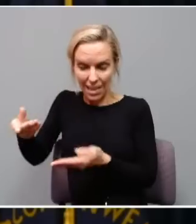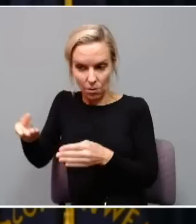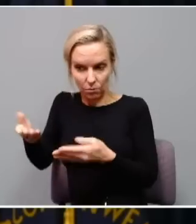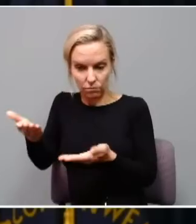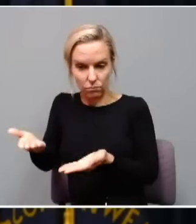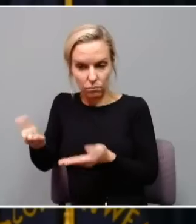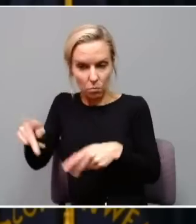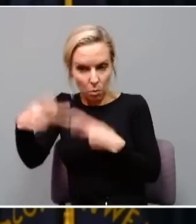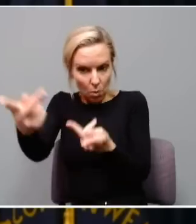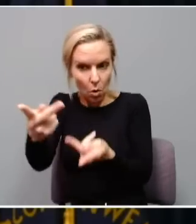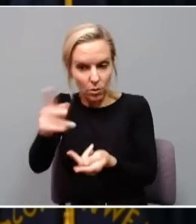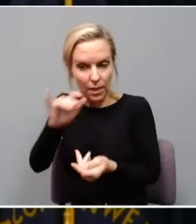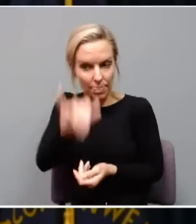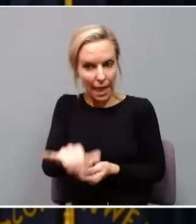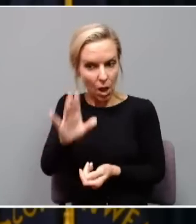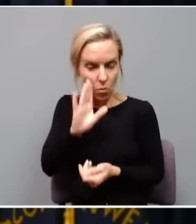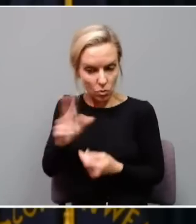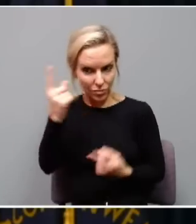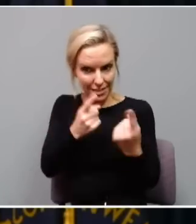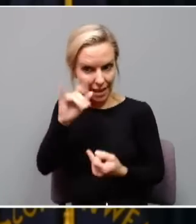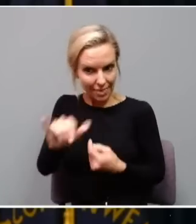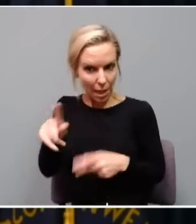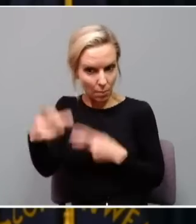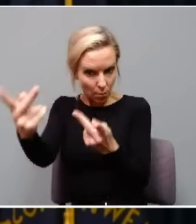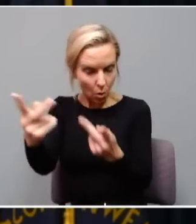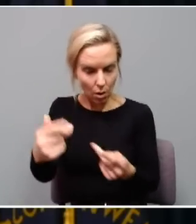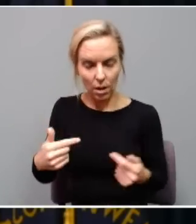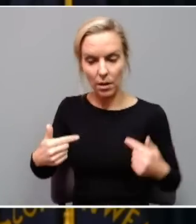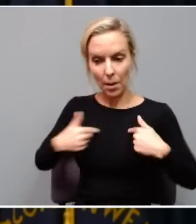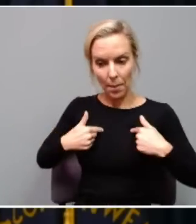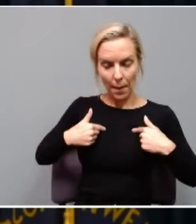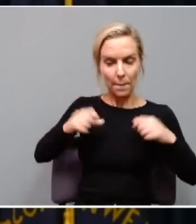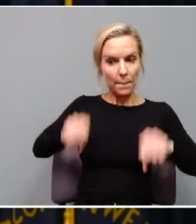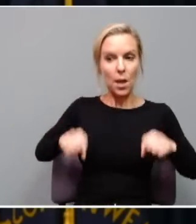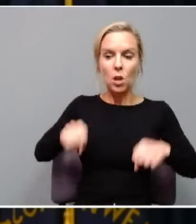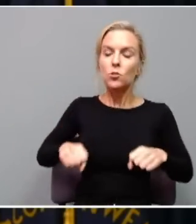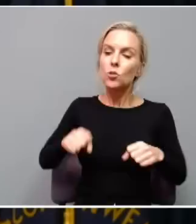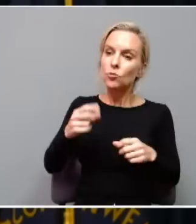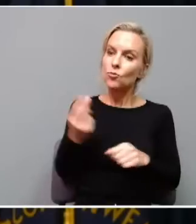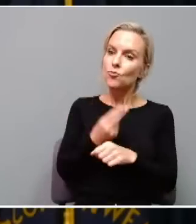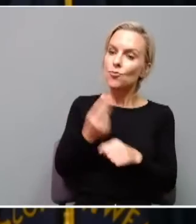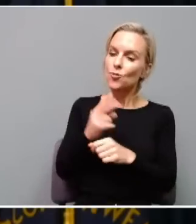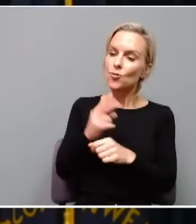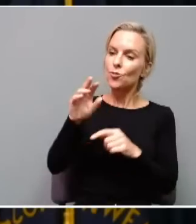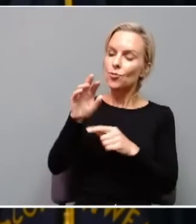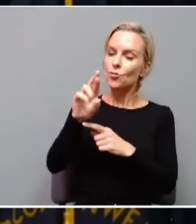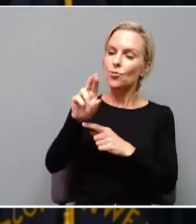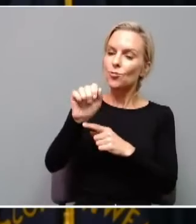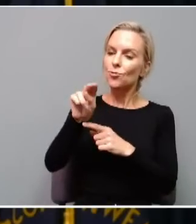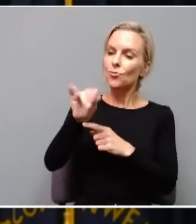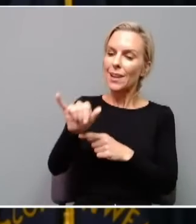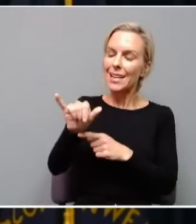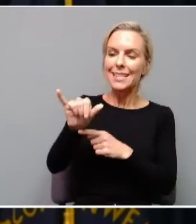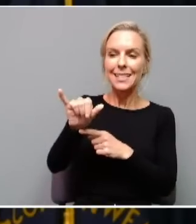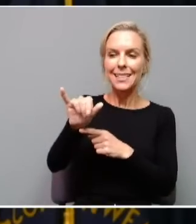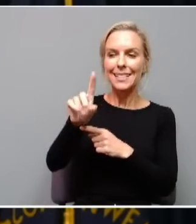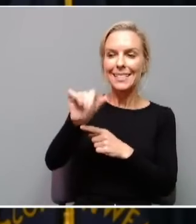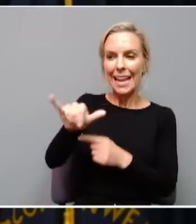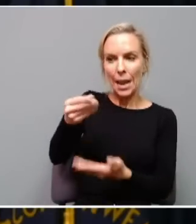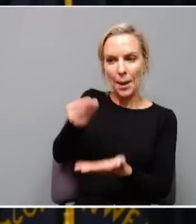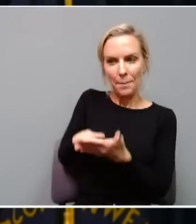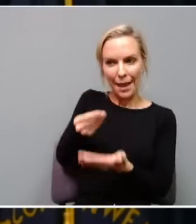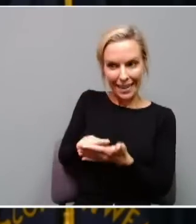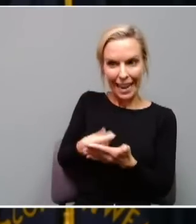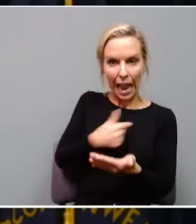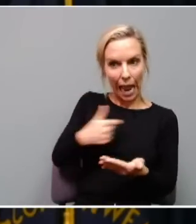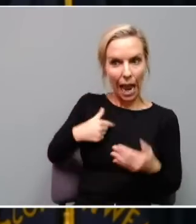that? So I have the ability in states of emergency to use rainy day money without having to have a special session until it was limited in